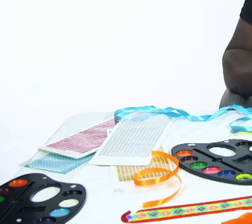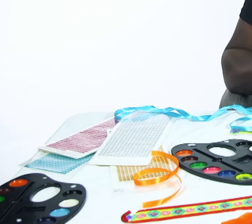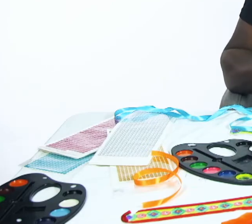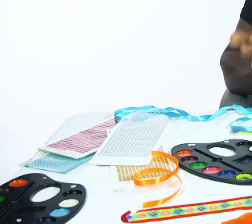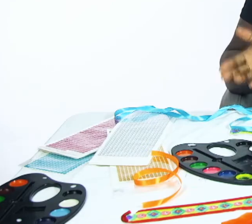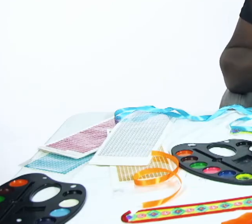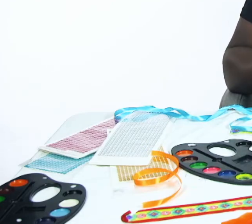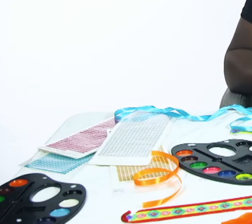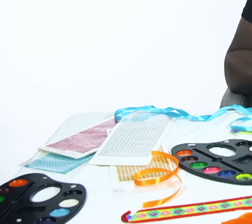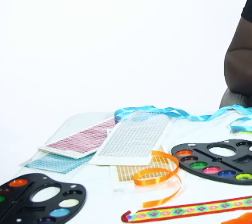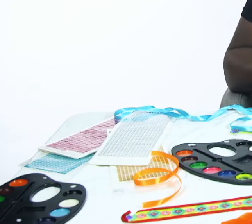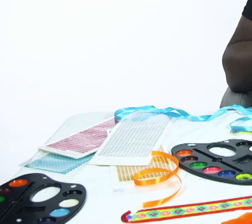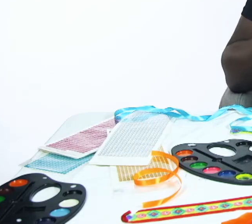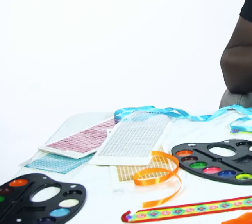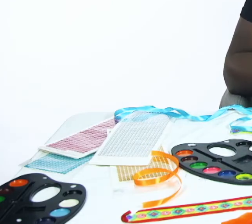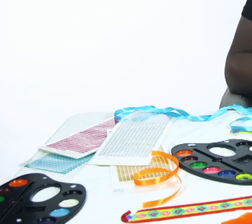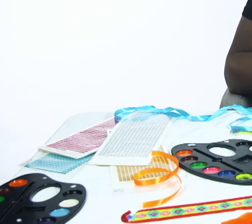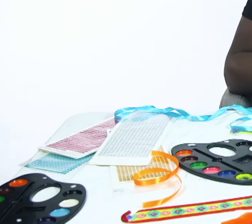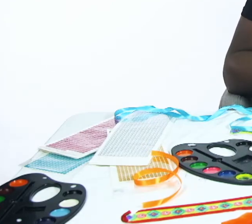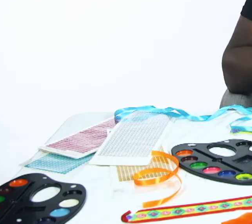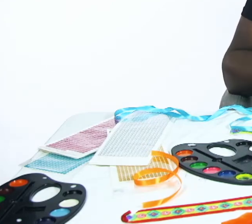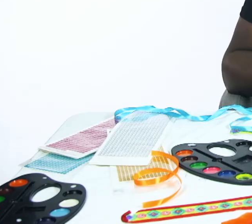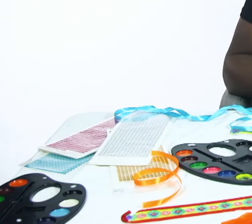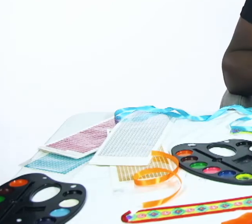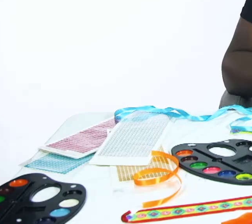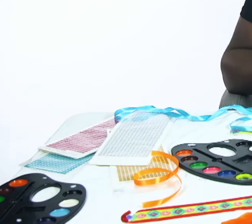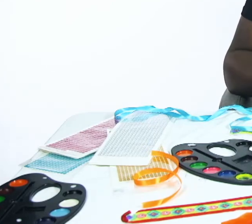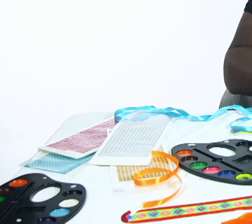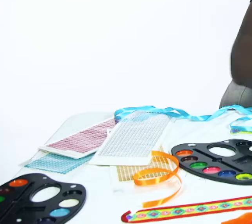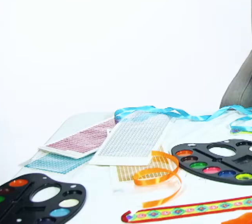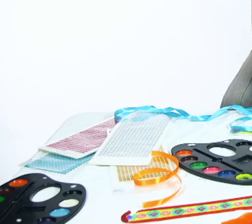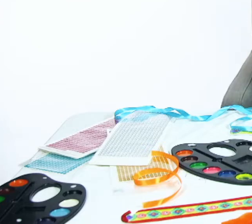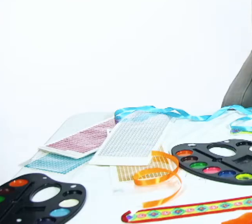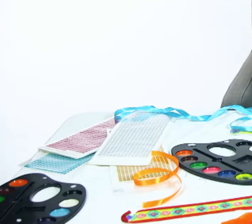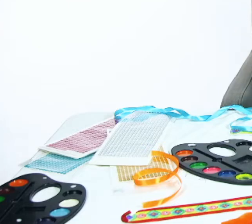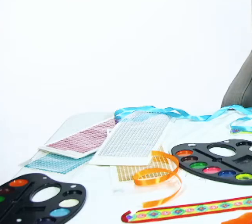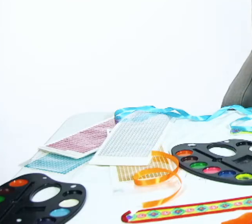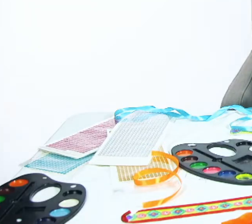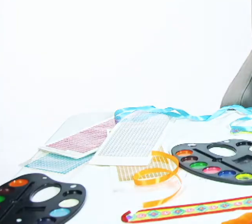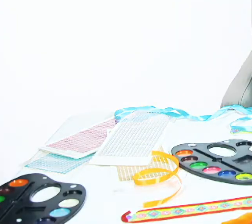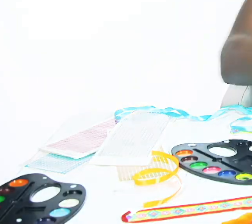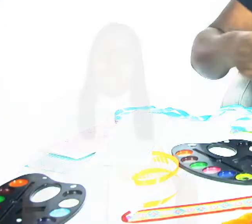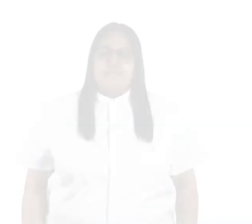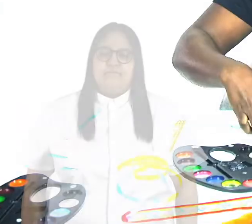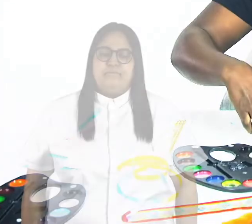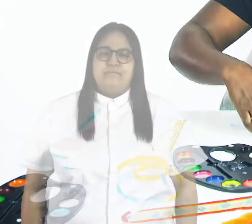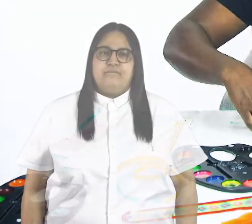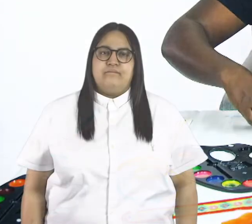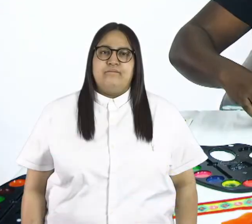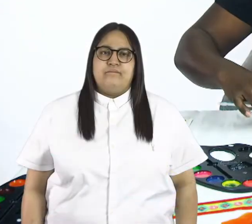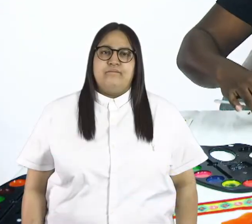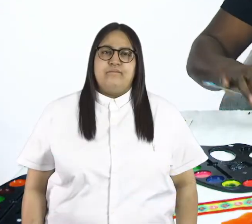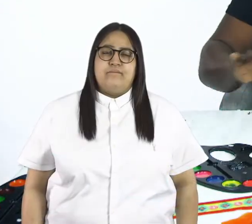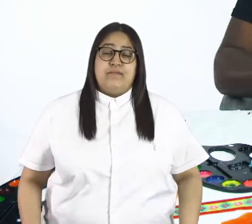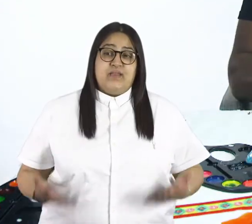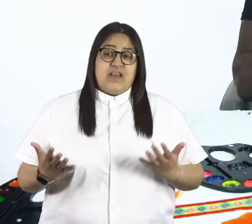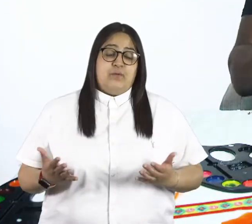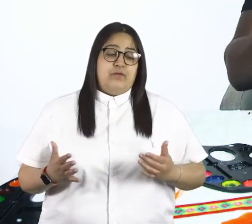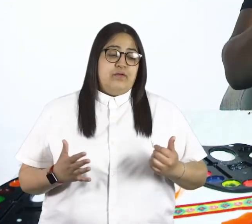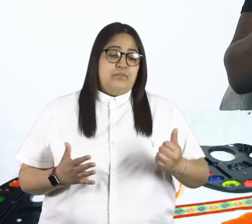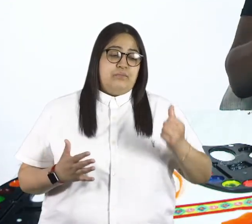done, and when I return, we're gonna move on to the next step, which is playing with these lovely colorful feathers. Okay, now that we're back,